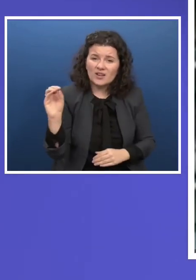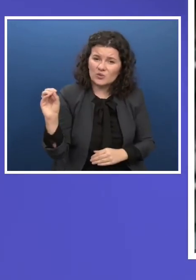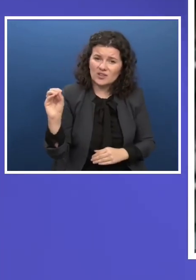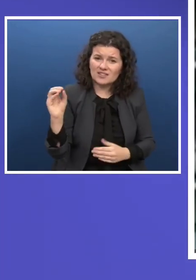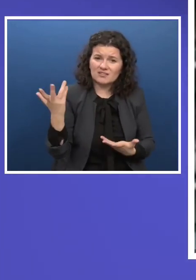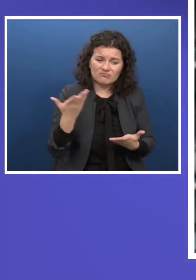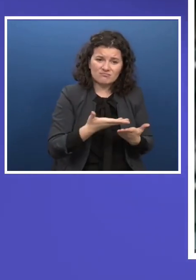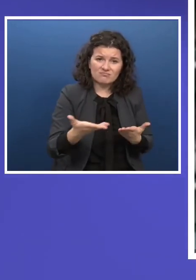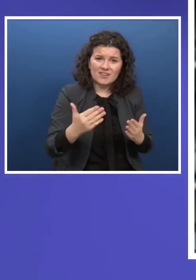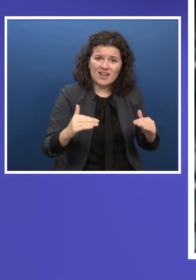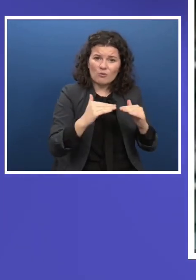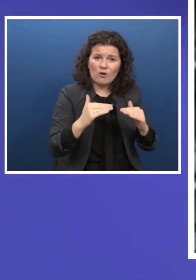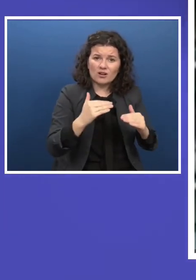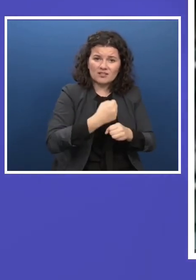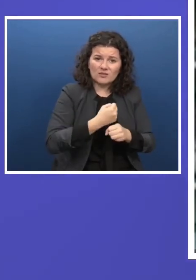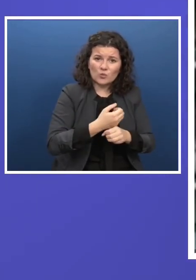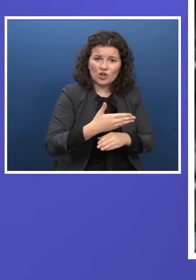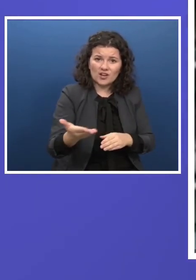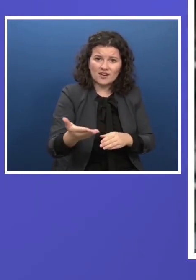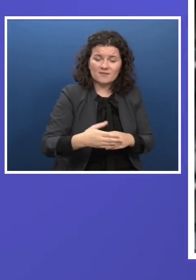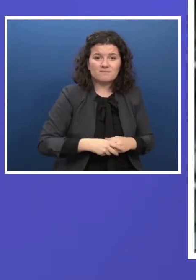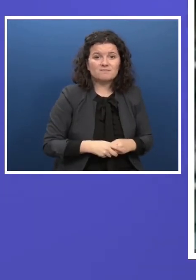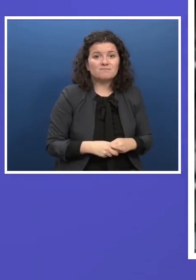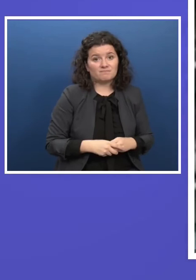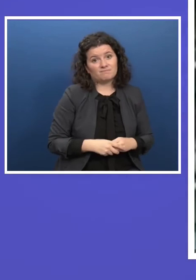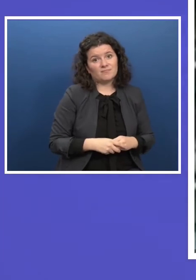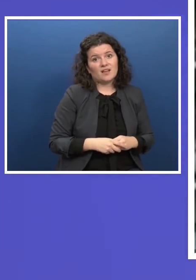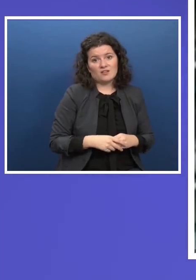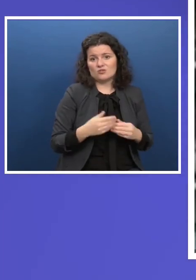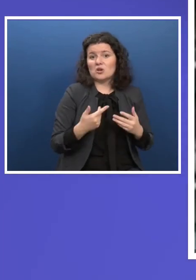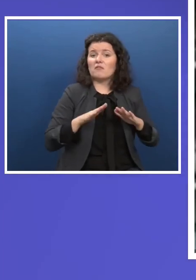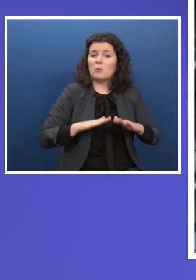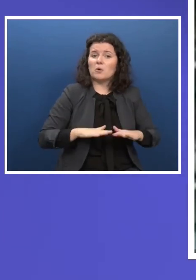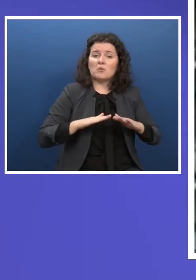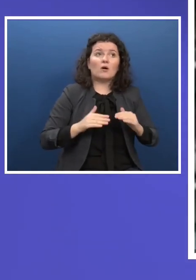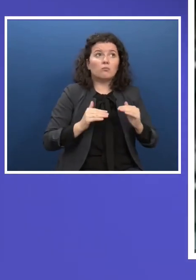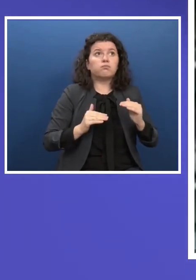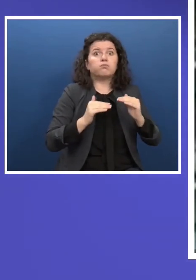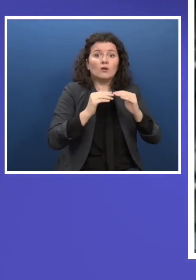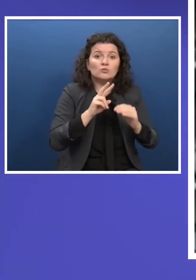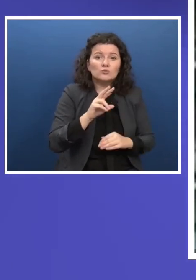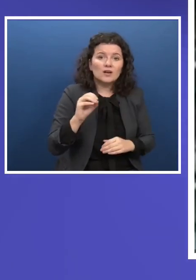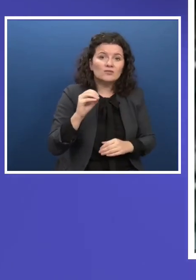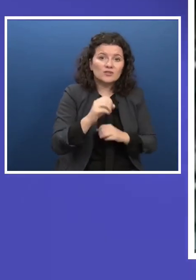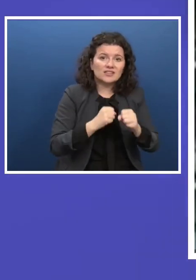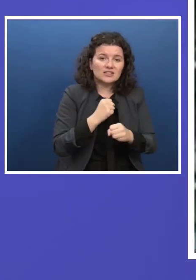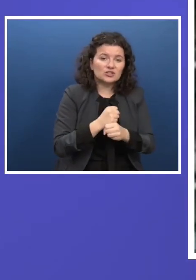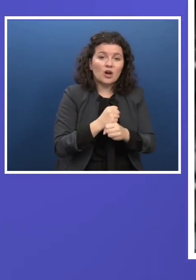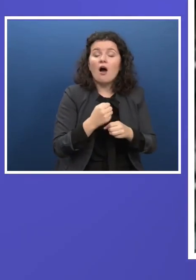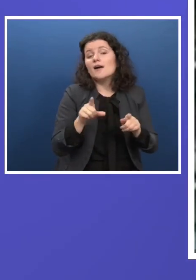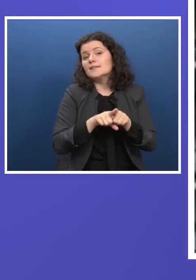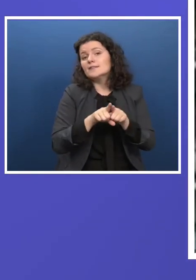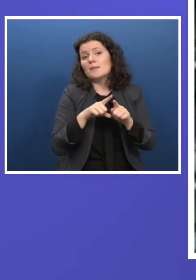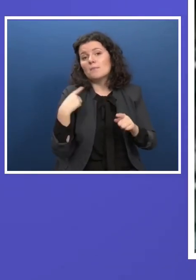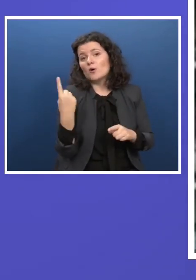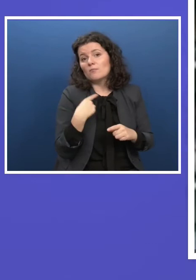So we still need this long breath, but we also need to start at not